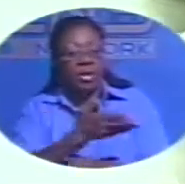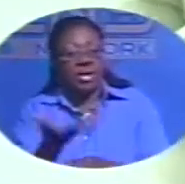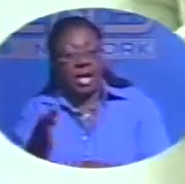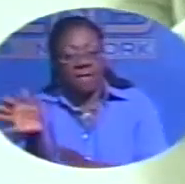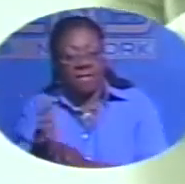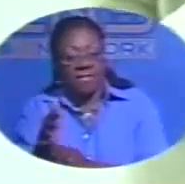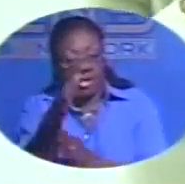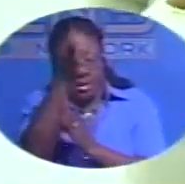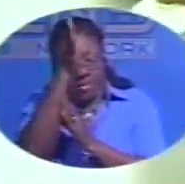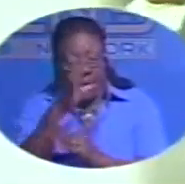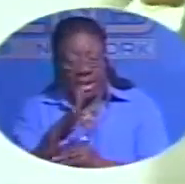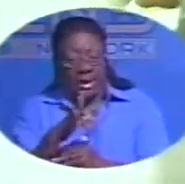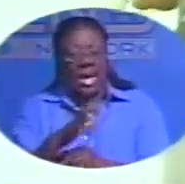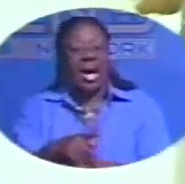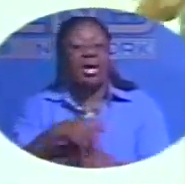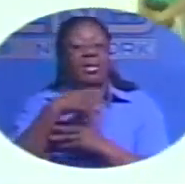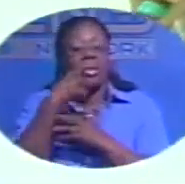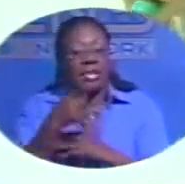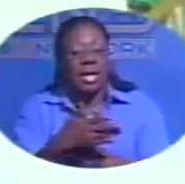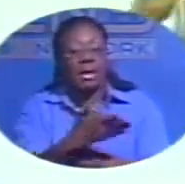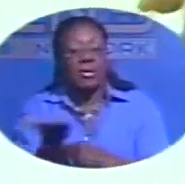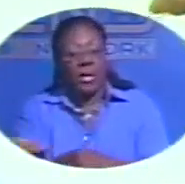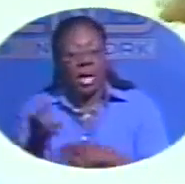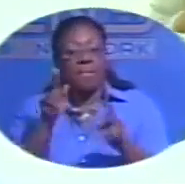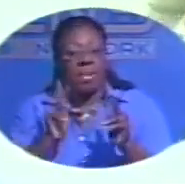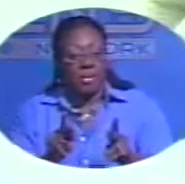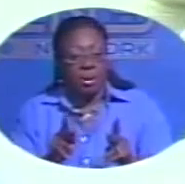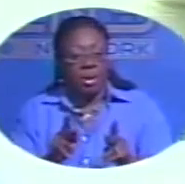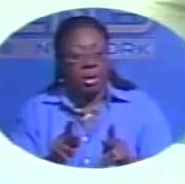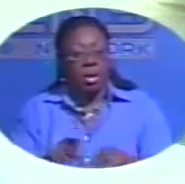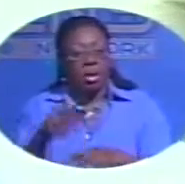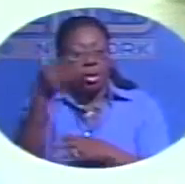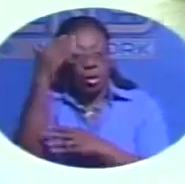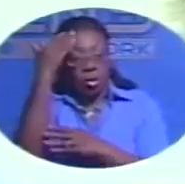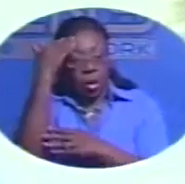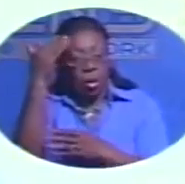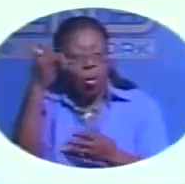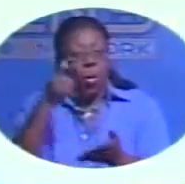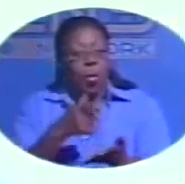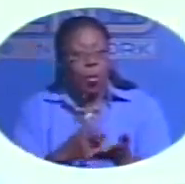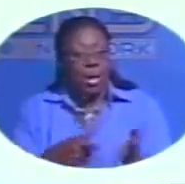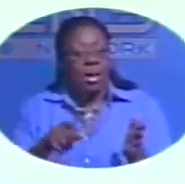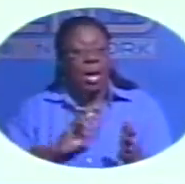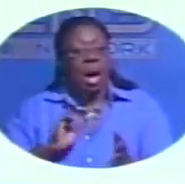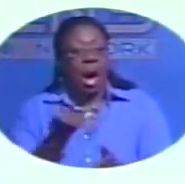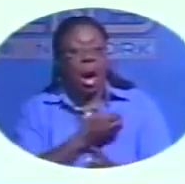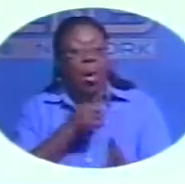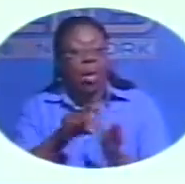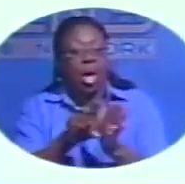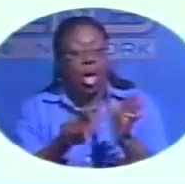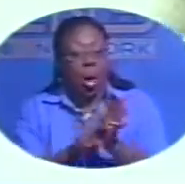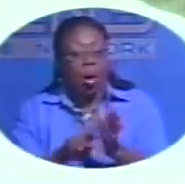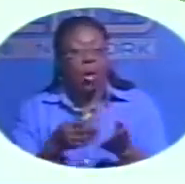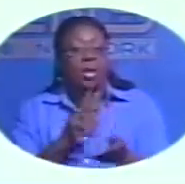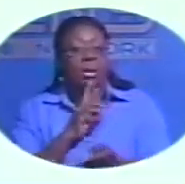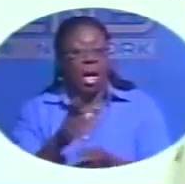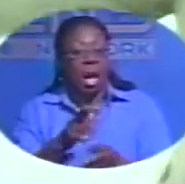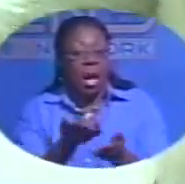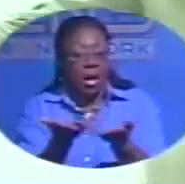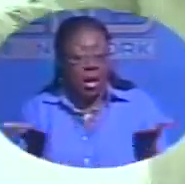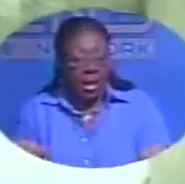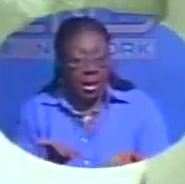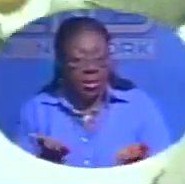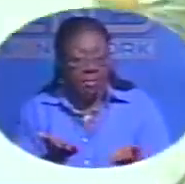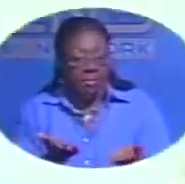educate their people into knowing what we are saying here, they are saying